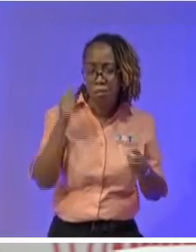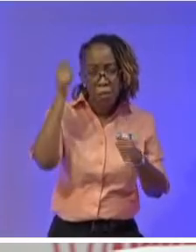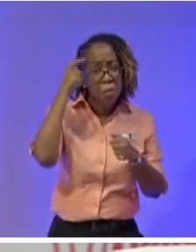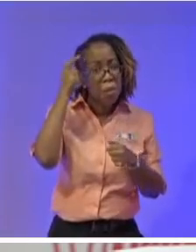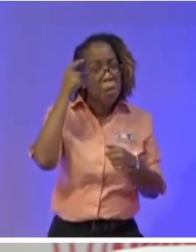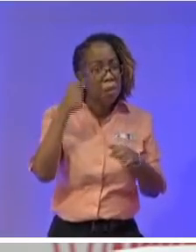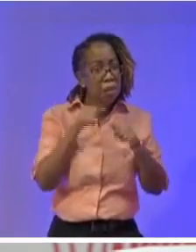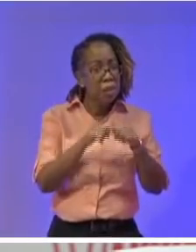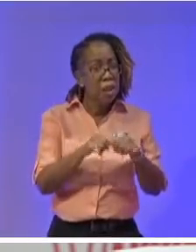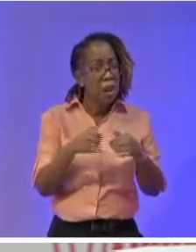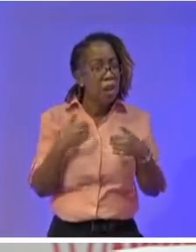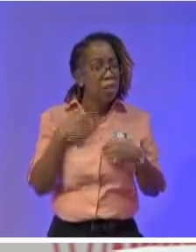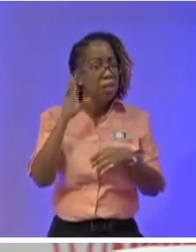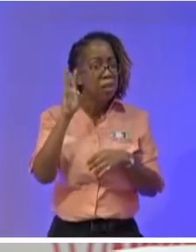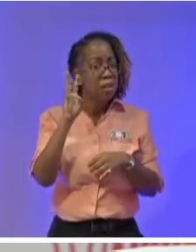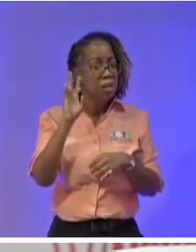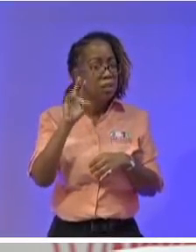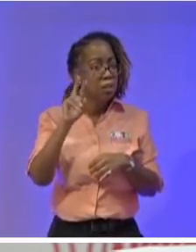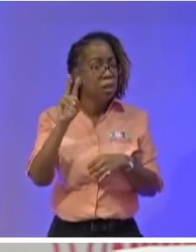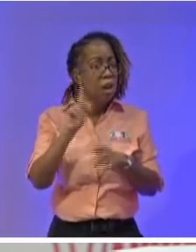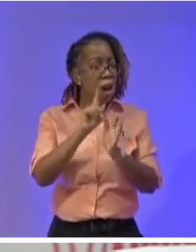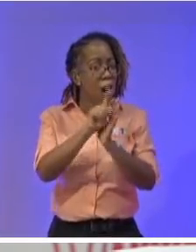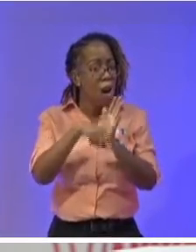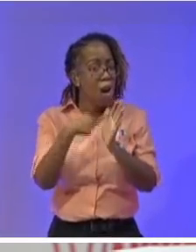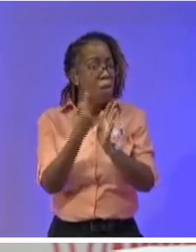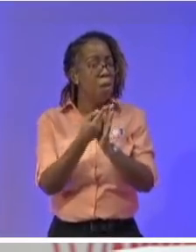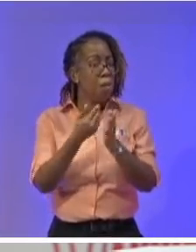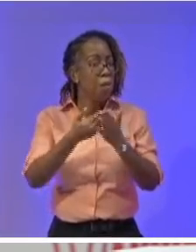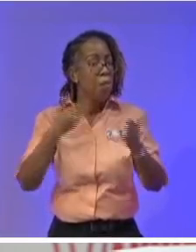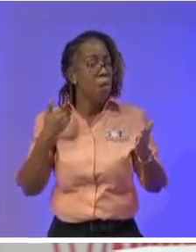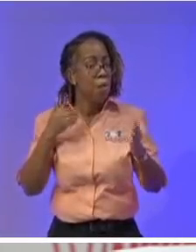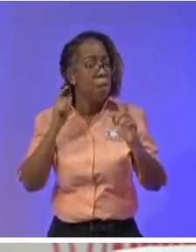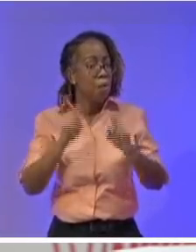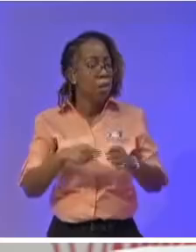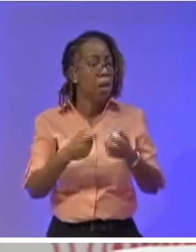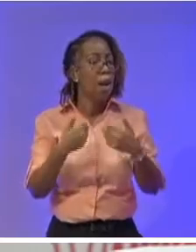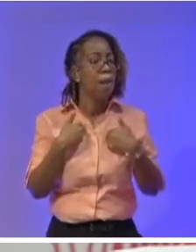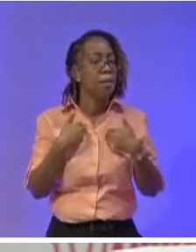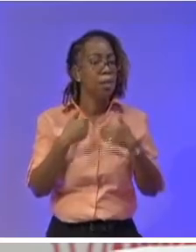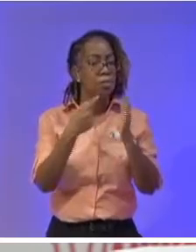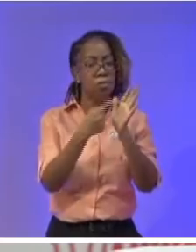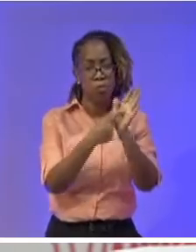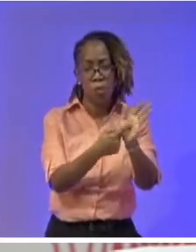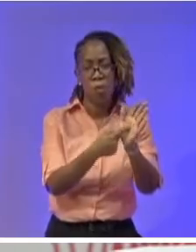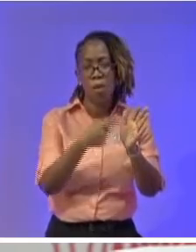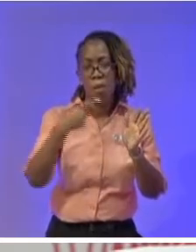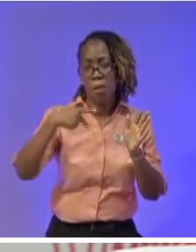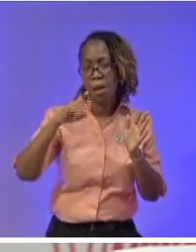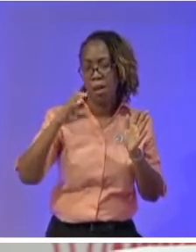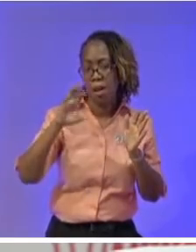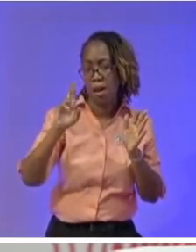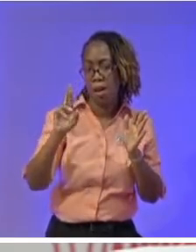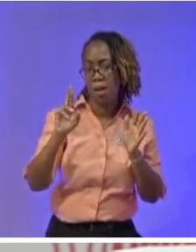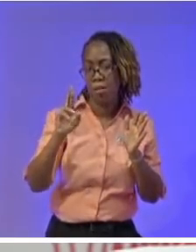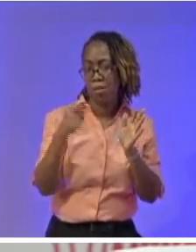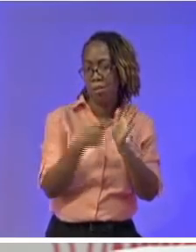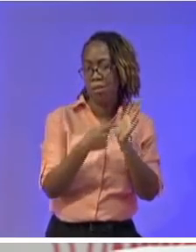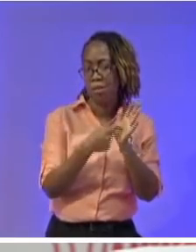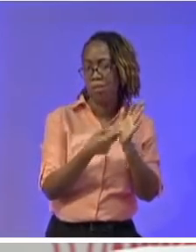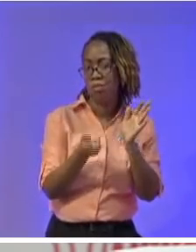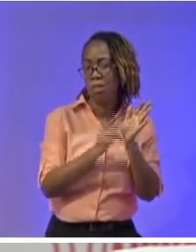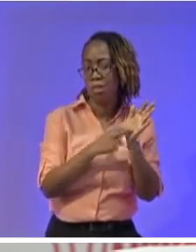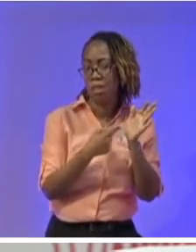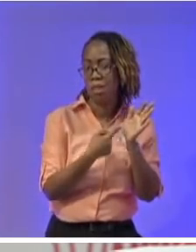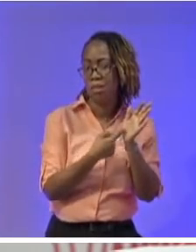that requirement stands for now. I think the requirement for entry into the US allows for antigen, if I remember right, within 24 hours. But there